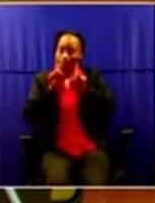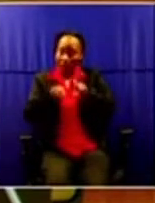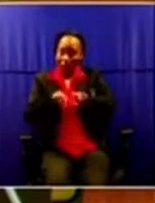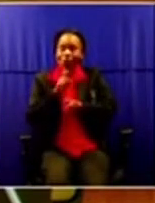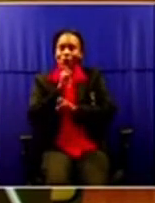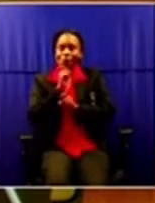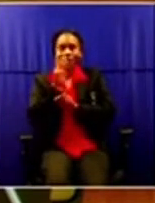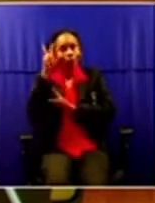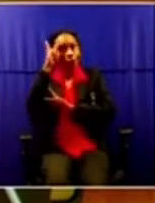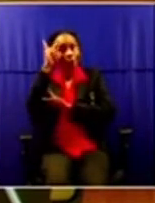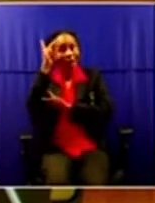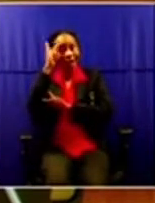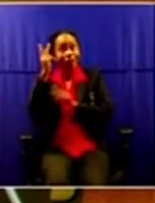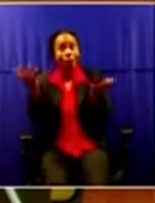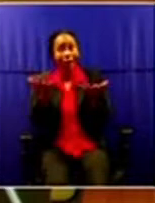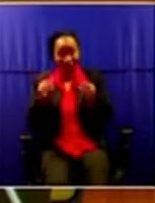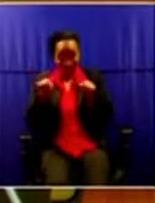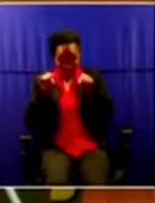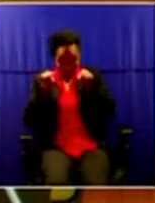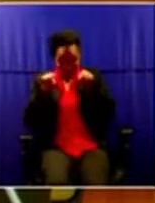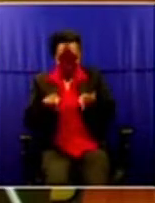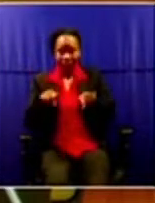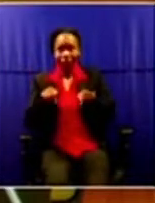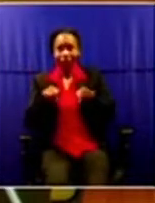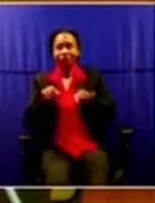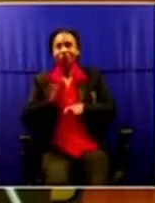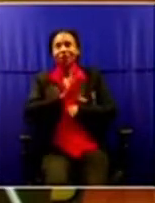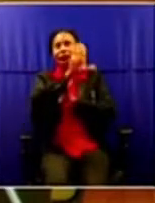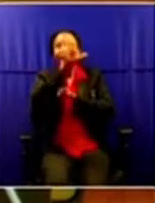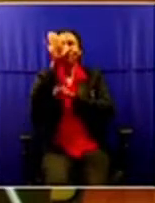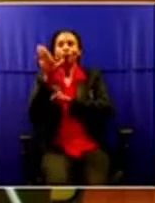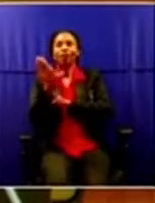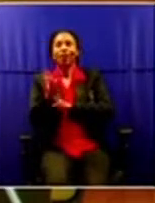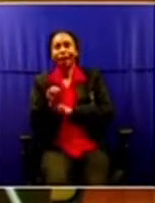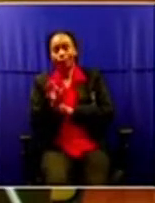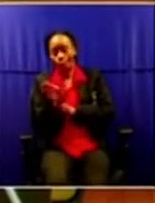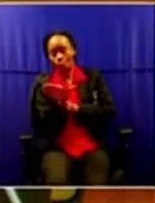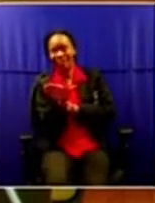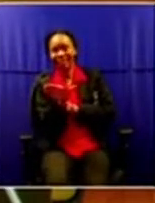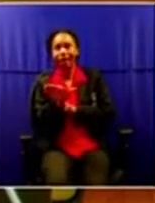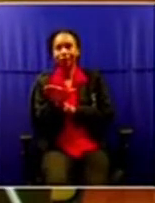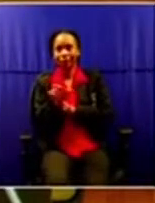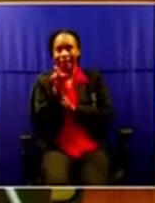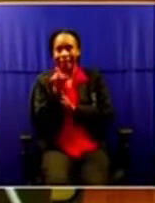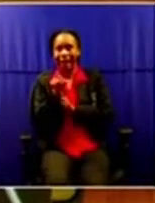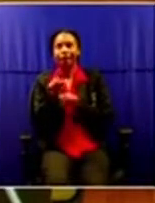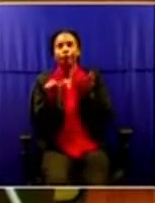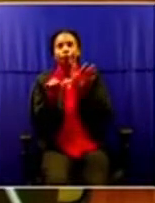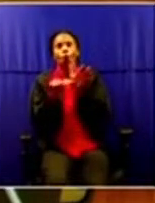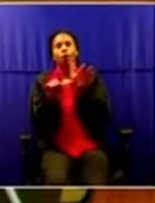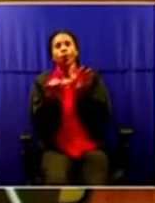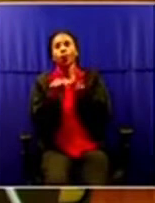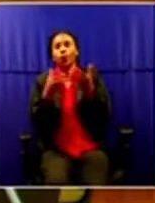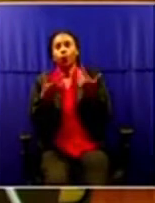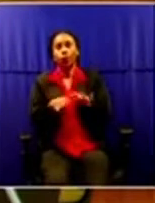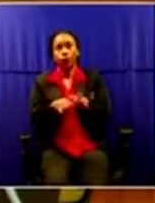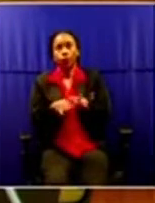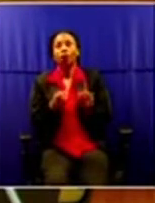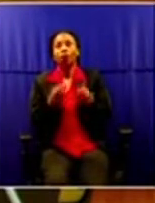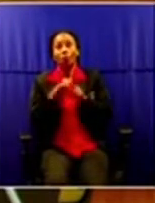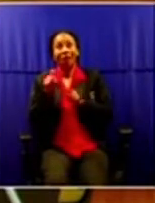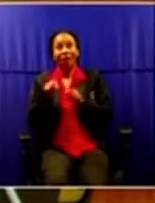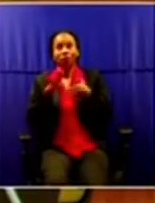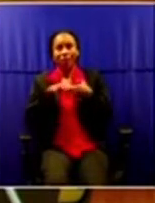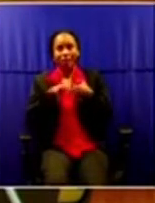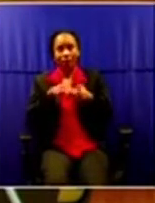here on the African continent. It is very important. It is for that reason that I've directed